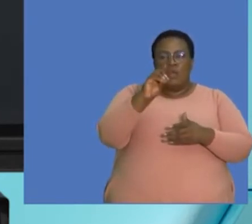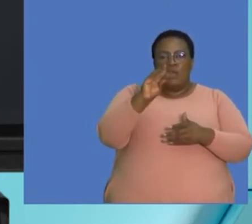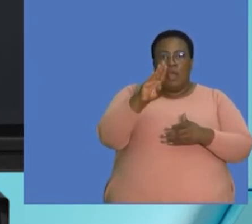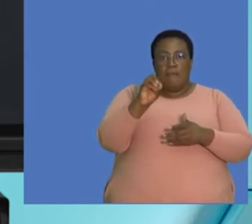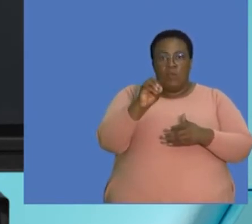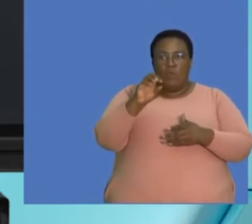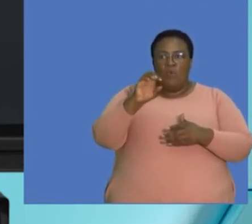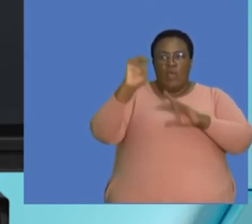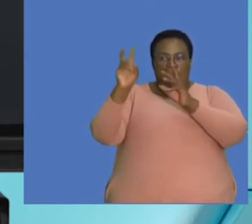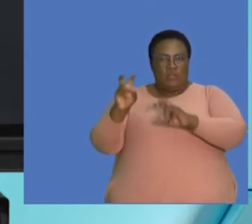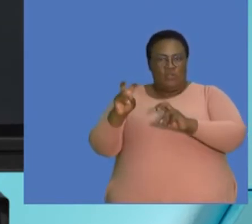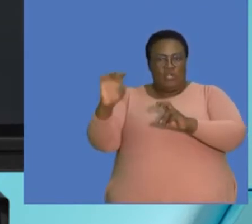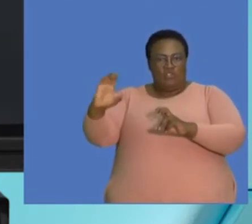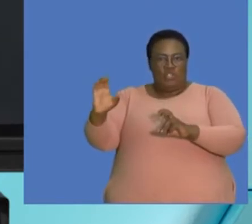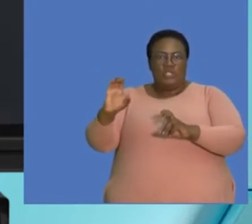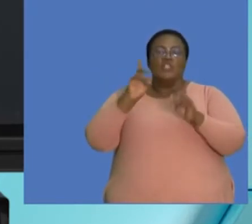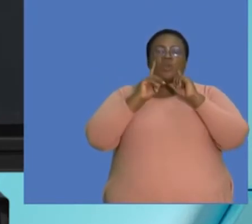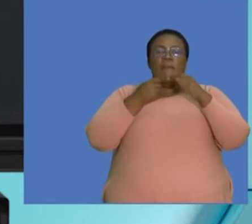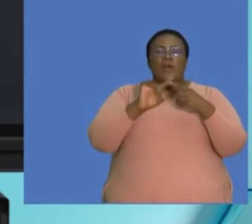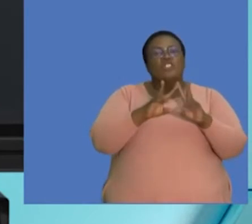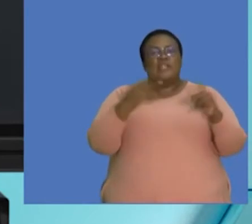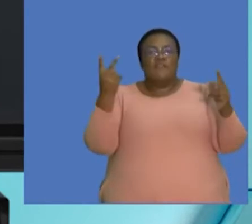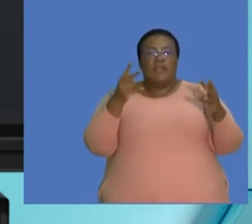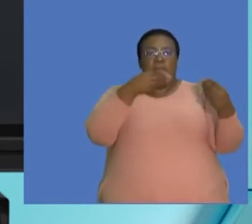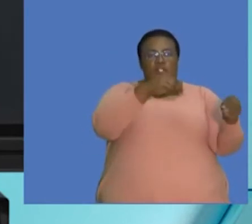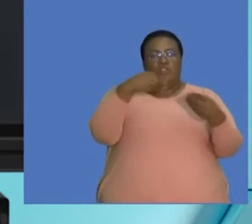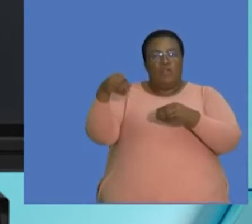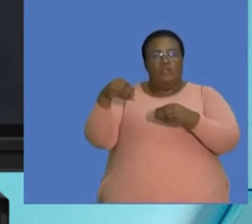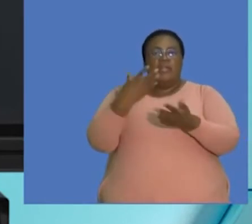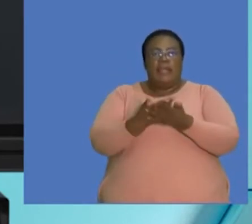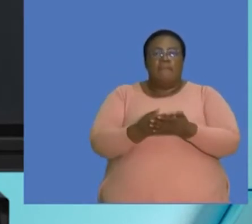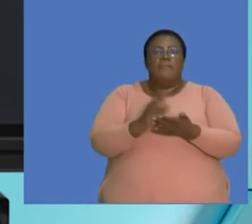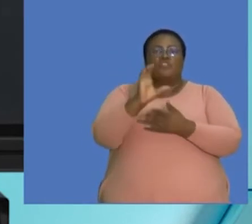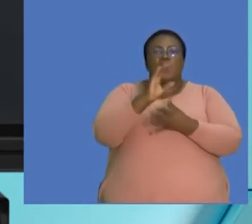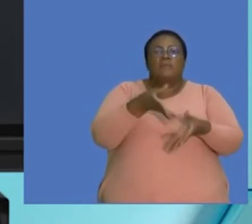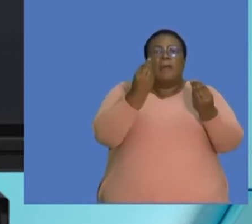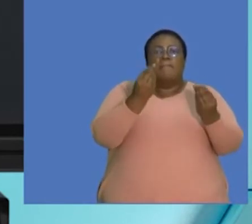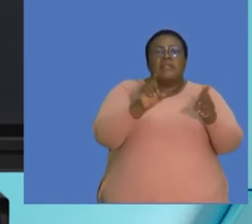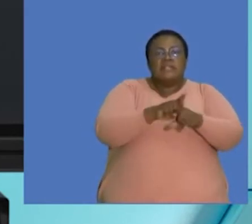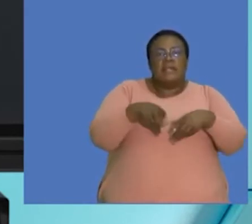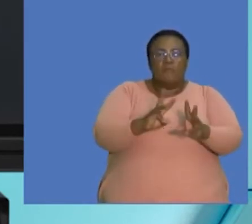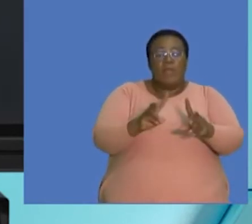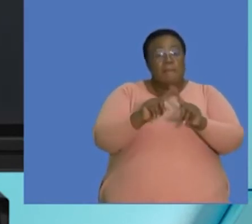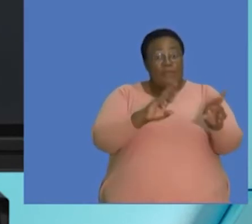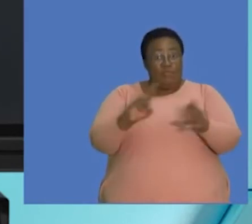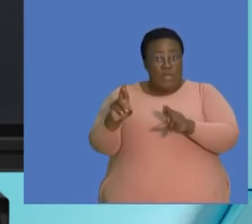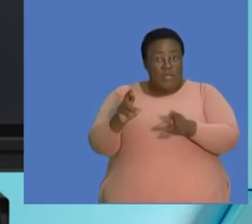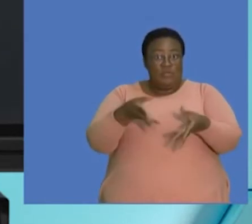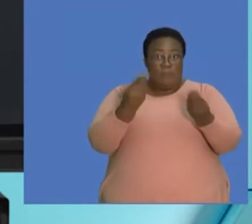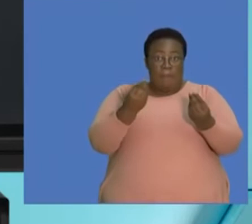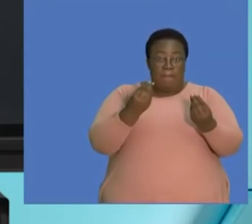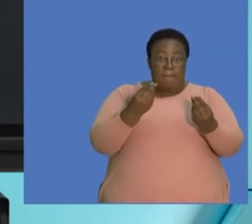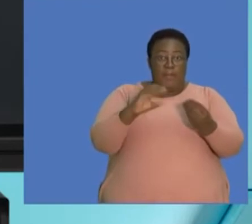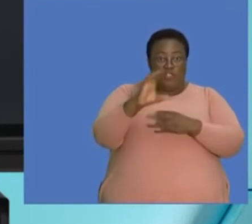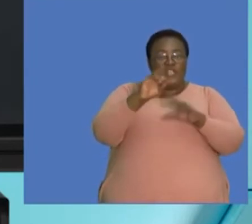speaks about, you know, the different materials that can be charged in the same way. But remember, their readiness to acquire